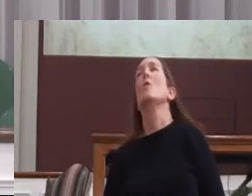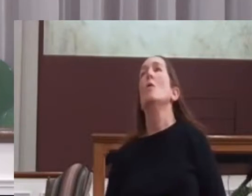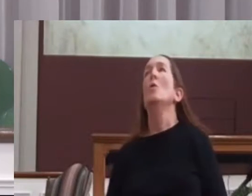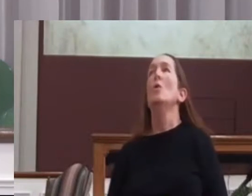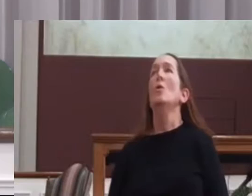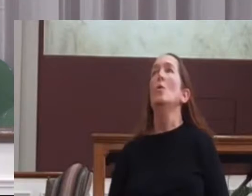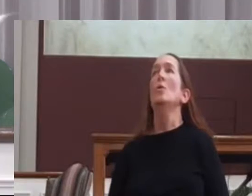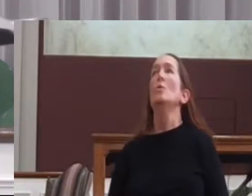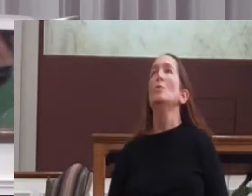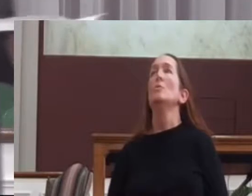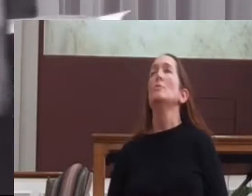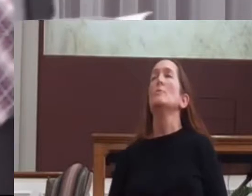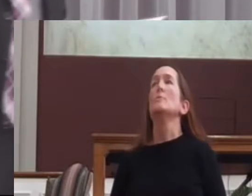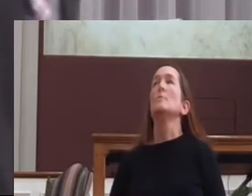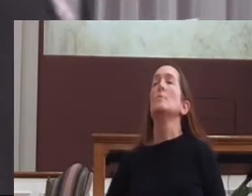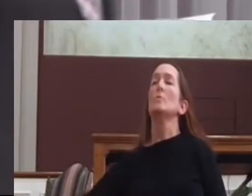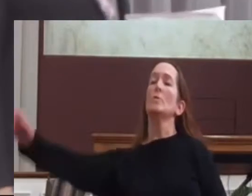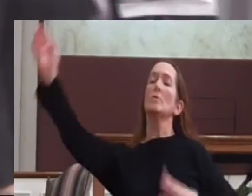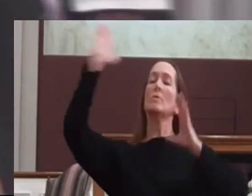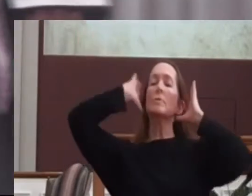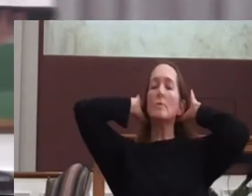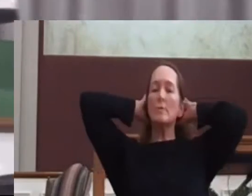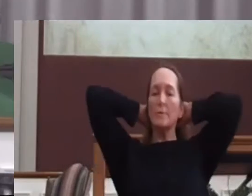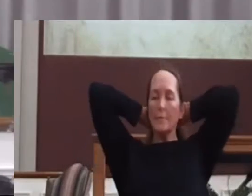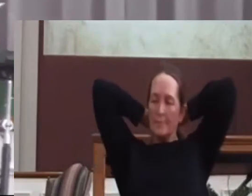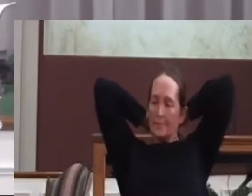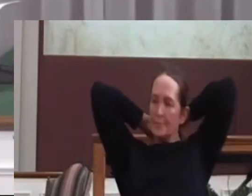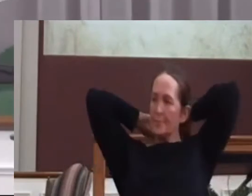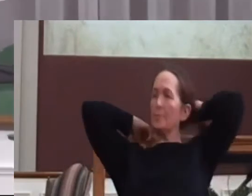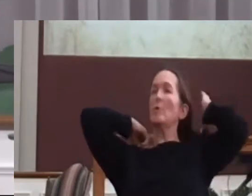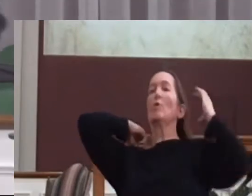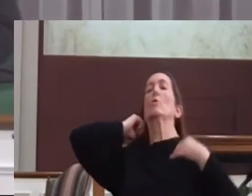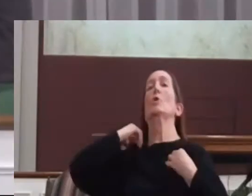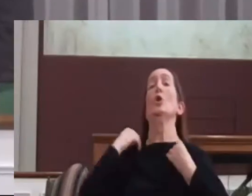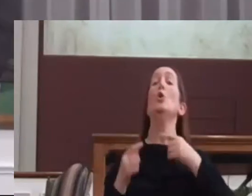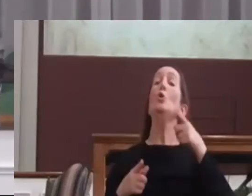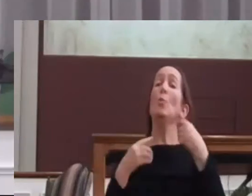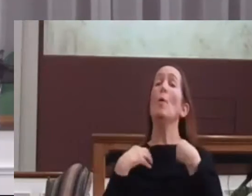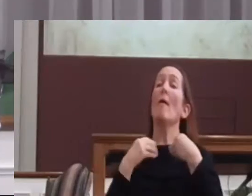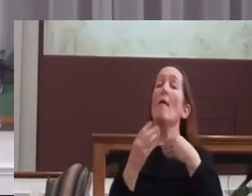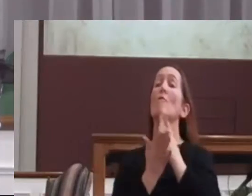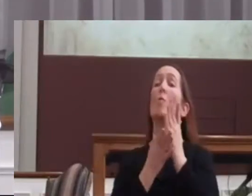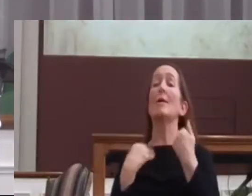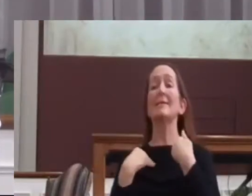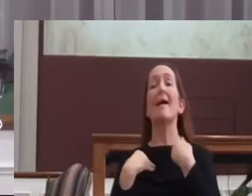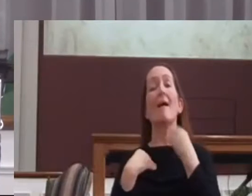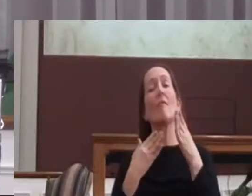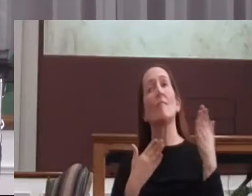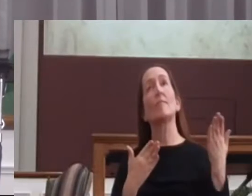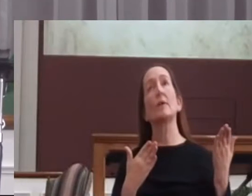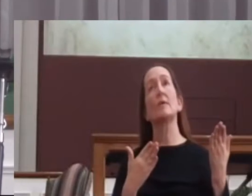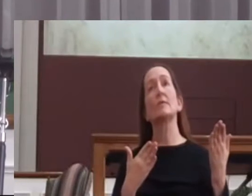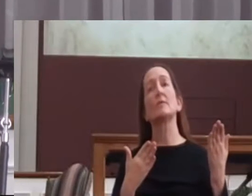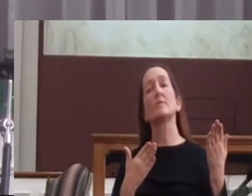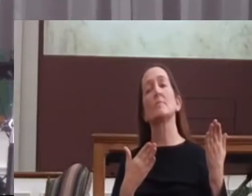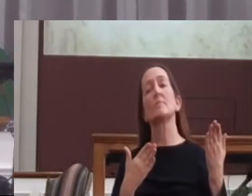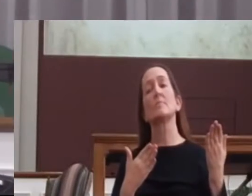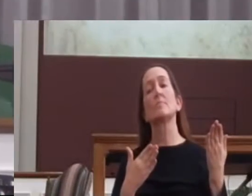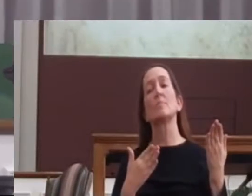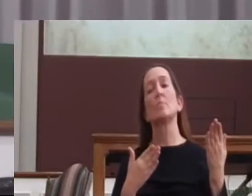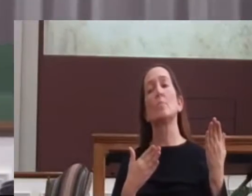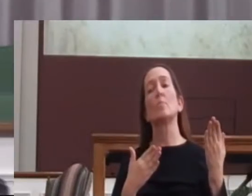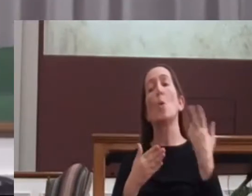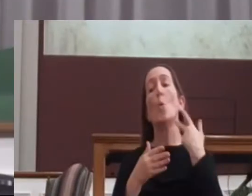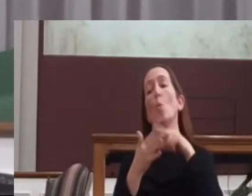But to the root of these two ideas, you do have the right to property. In fact, when